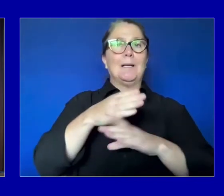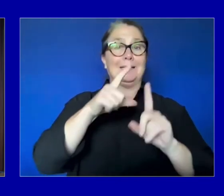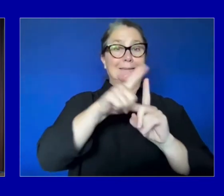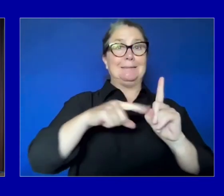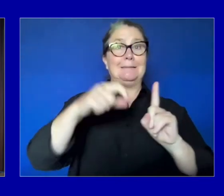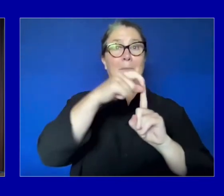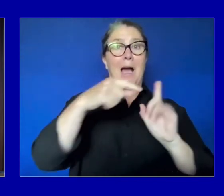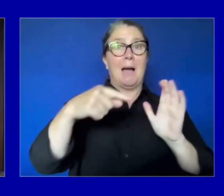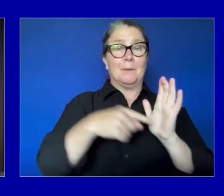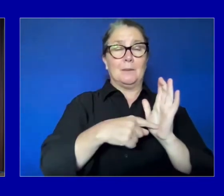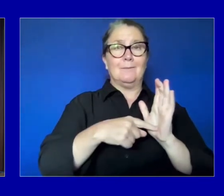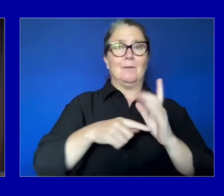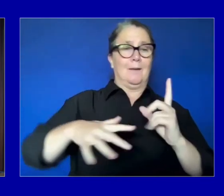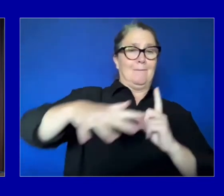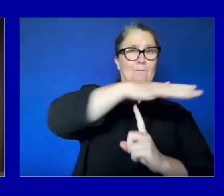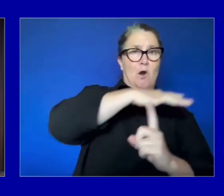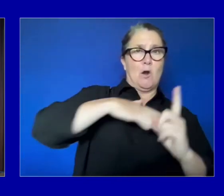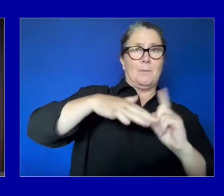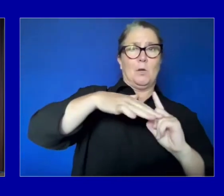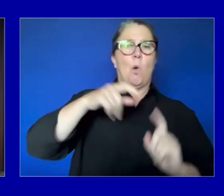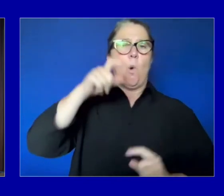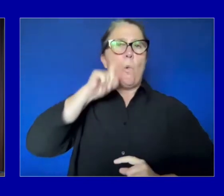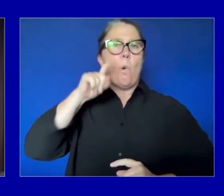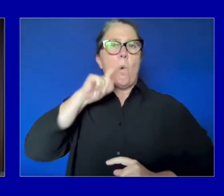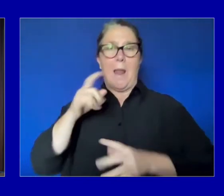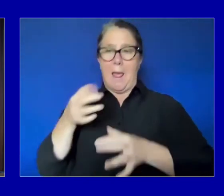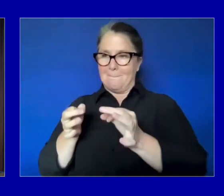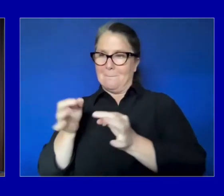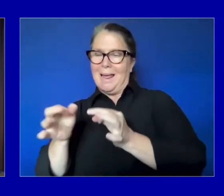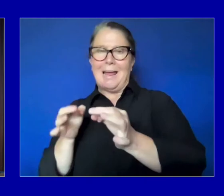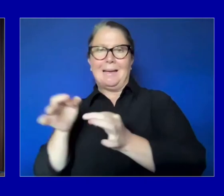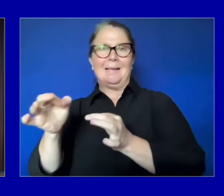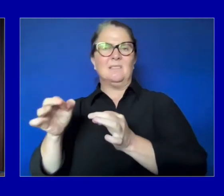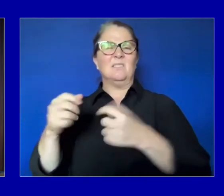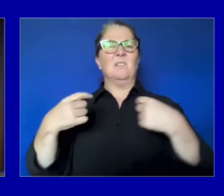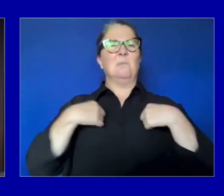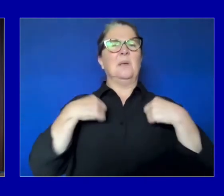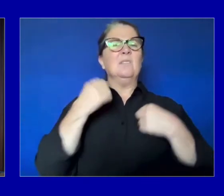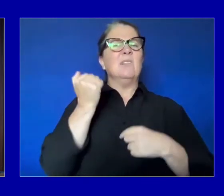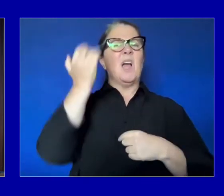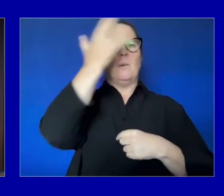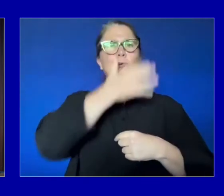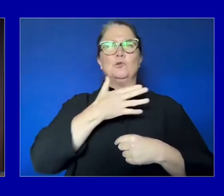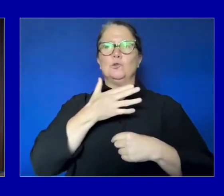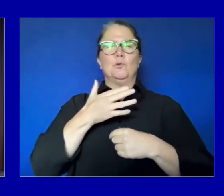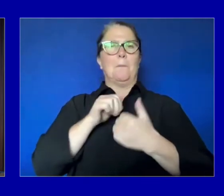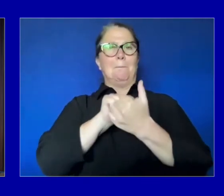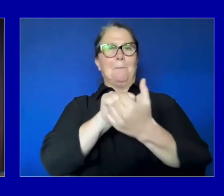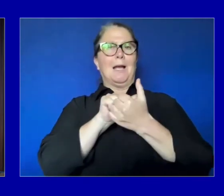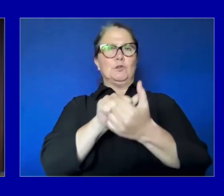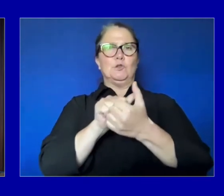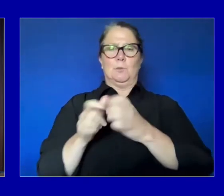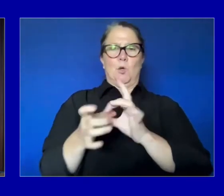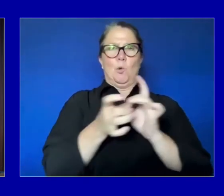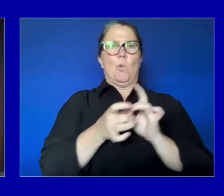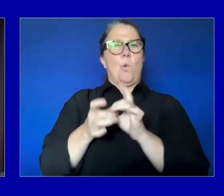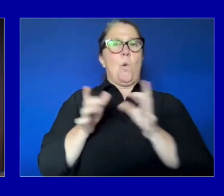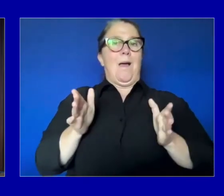Planning. Um, I work as an Aboriginal partnerships coordinator and the cultural burning work that I do